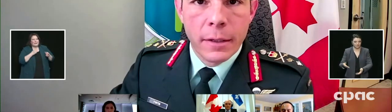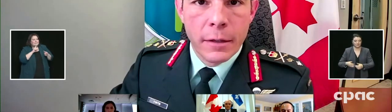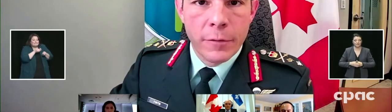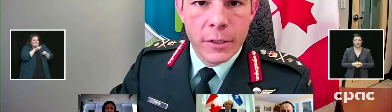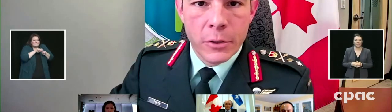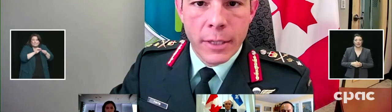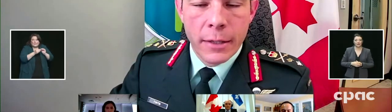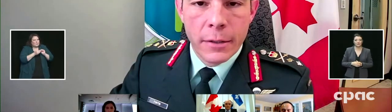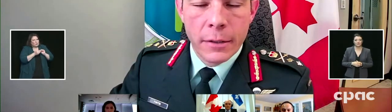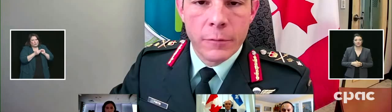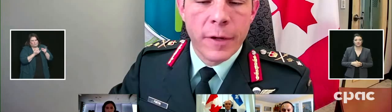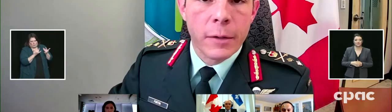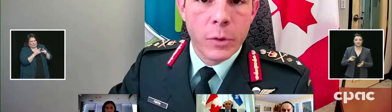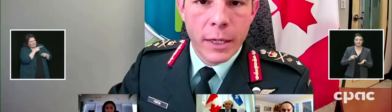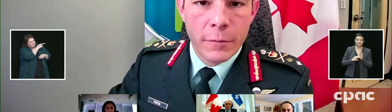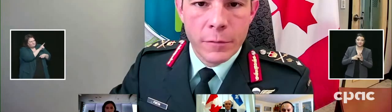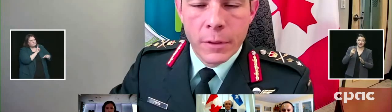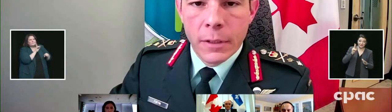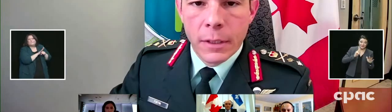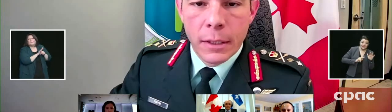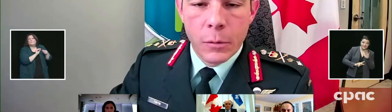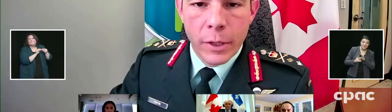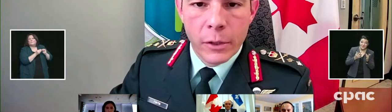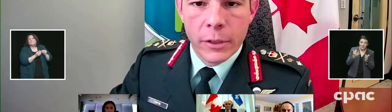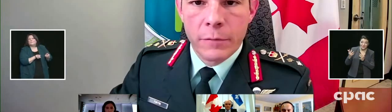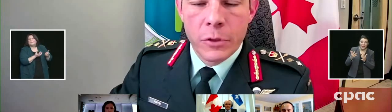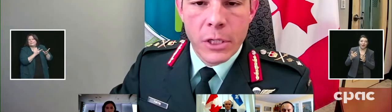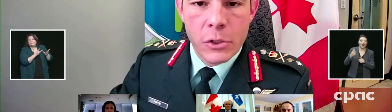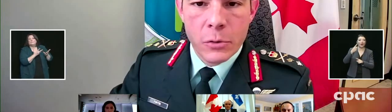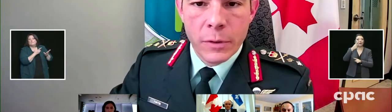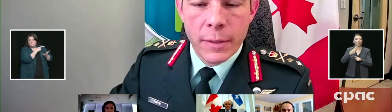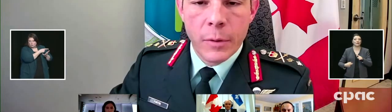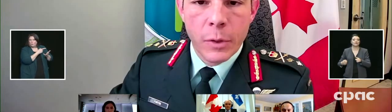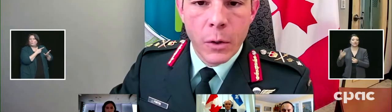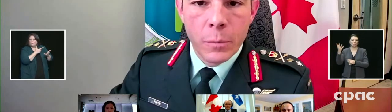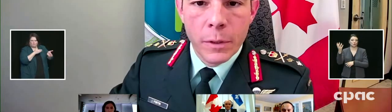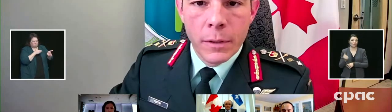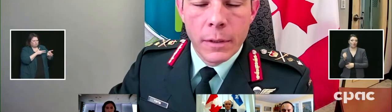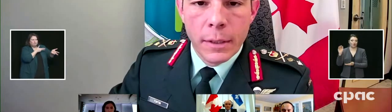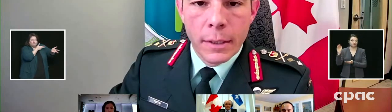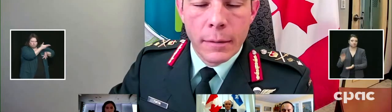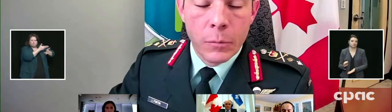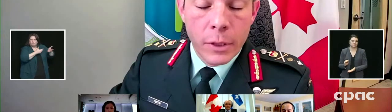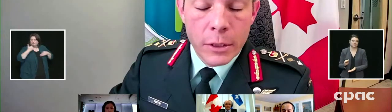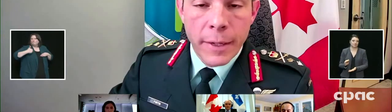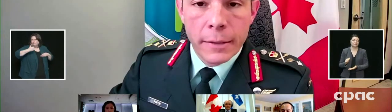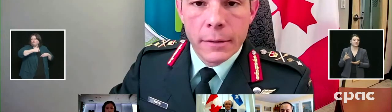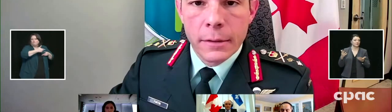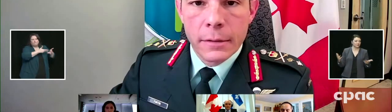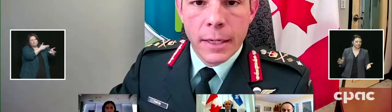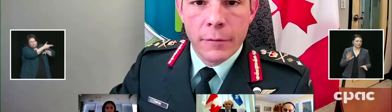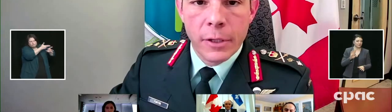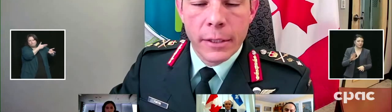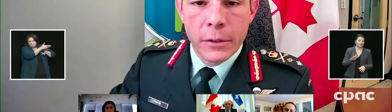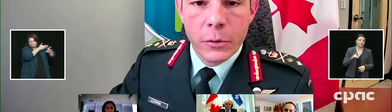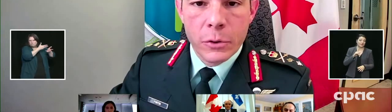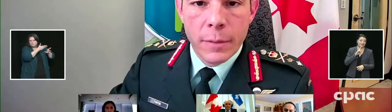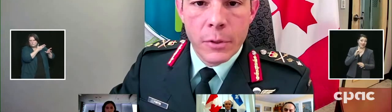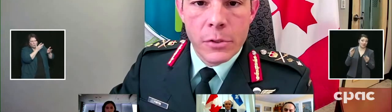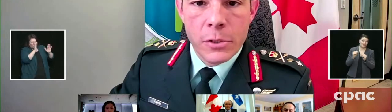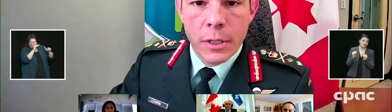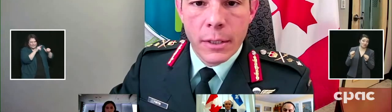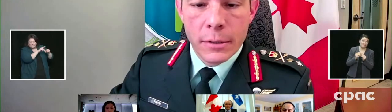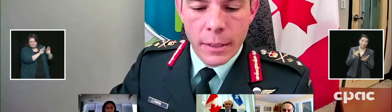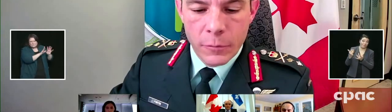by Pfizer Canada. In fact, we have regular conversations with them, and we hope and we expect to have clarity on